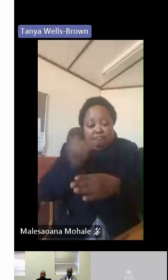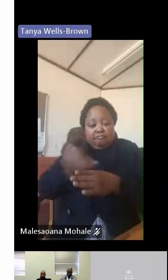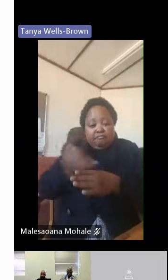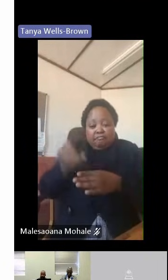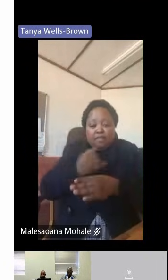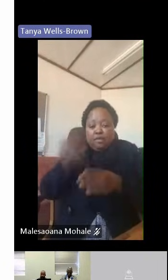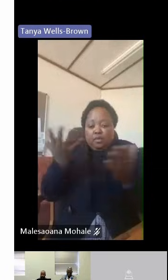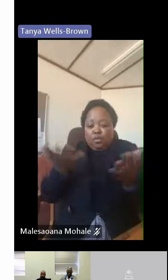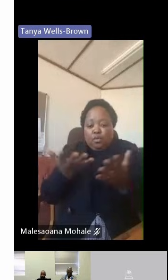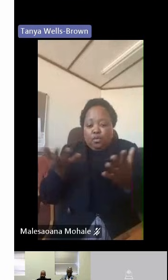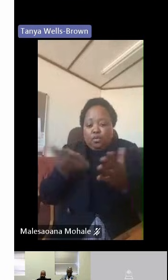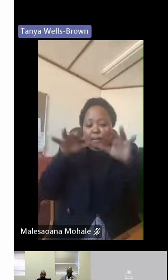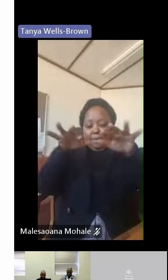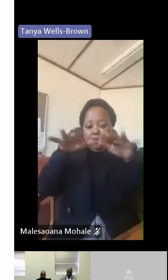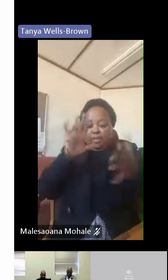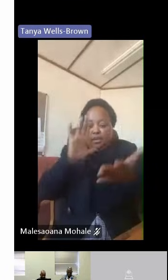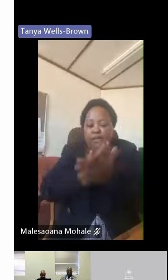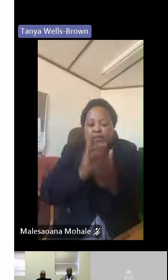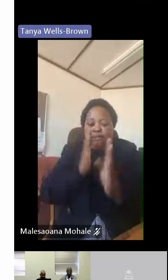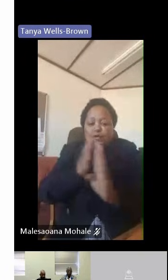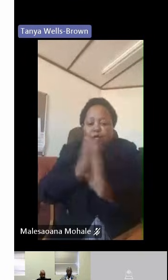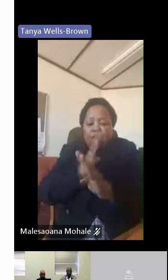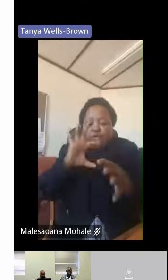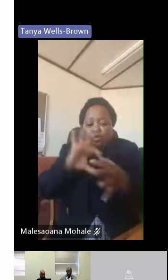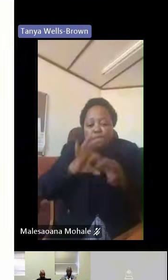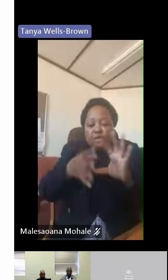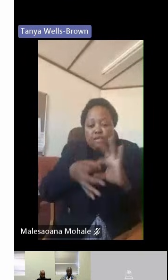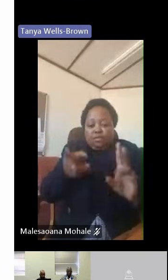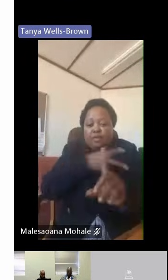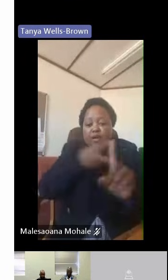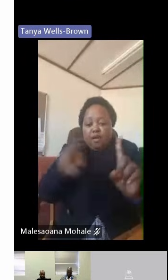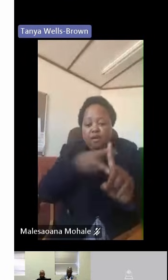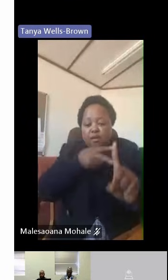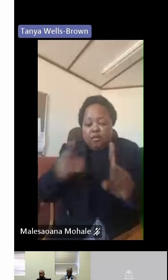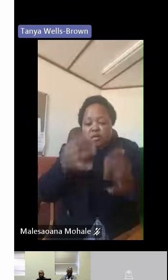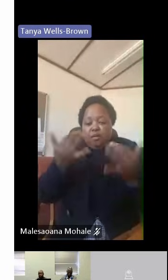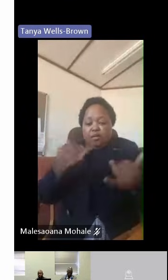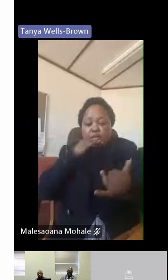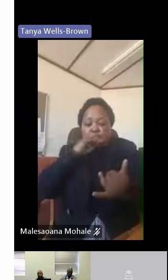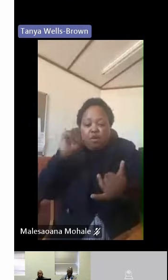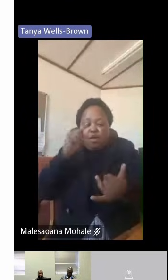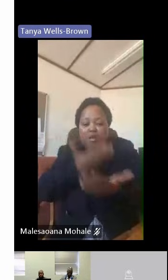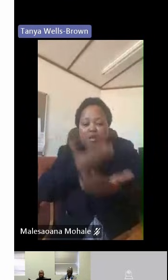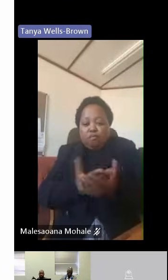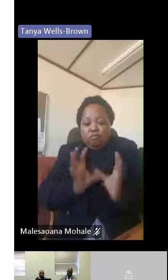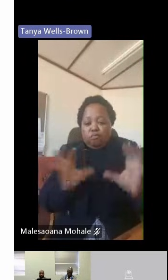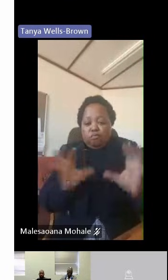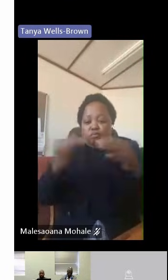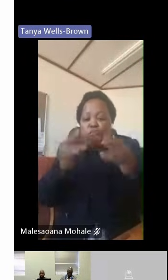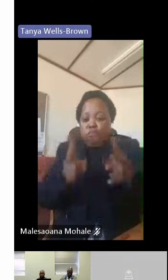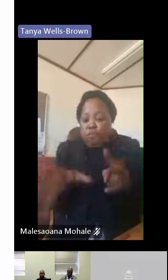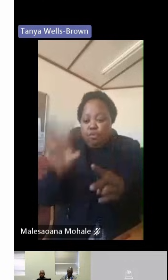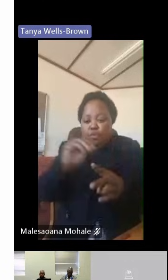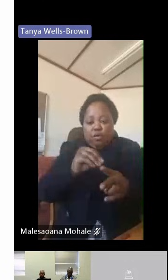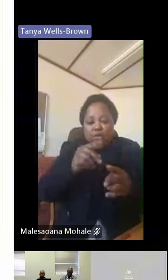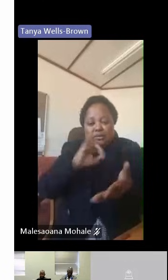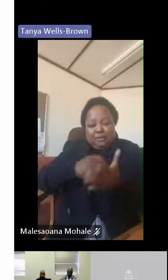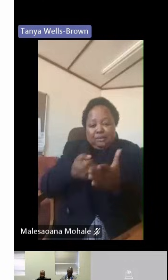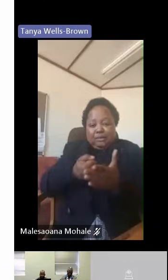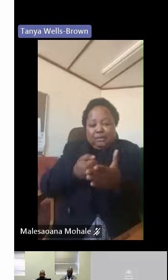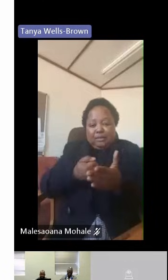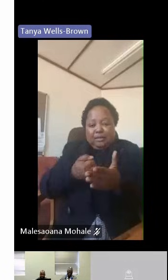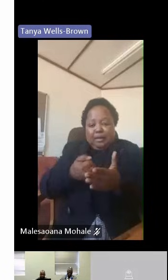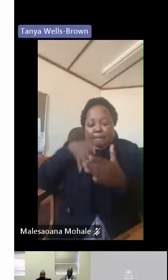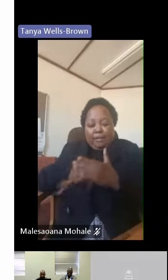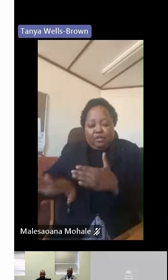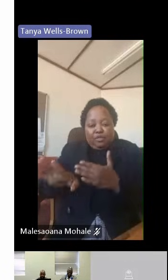domestic violence with the Sexual Offences Act, and bringing all of the actors around the table, not just the Ministry of Justice, who obviously need